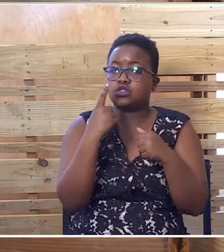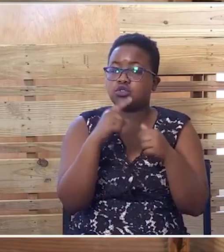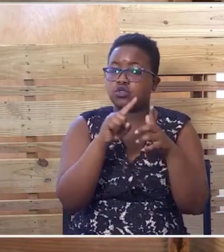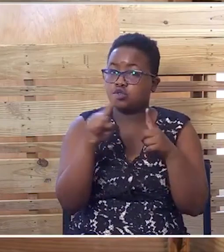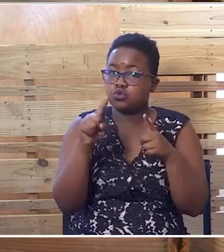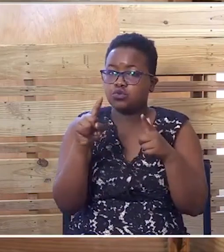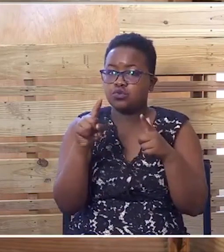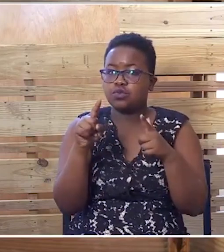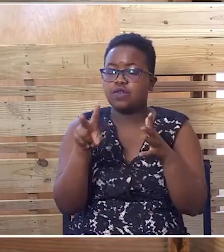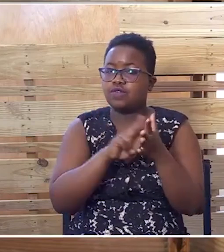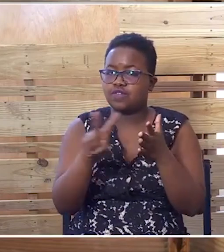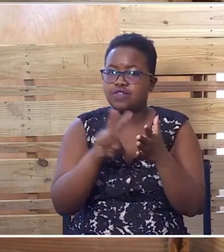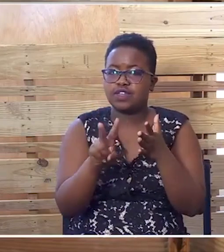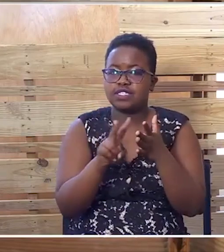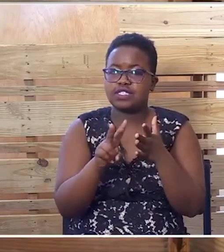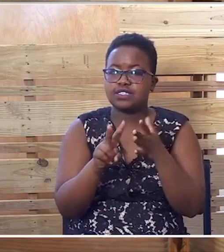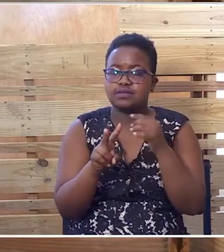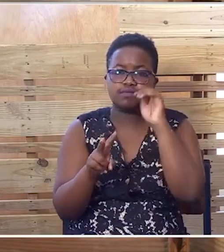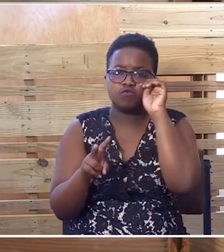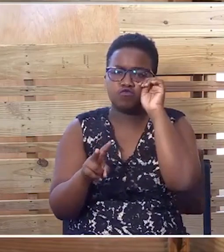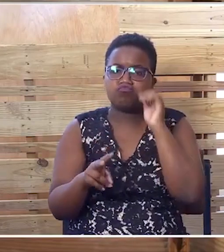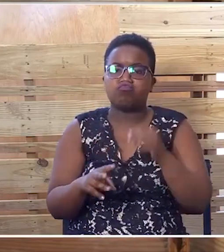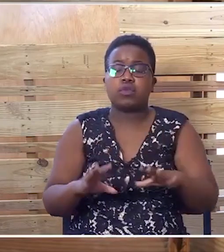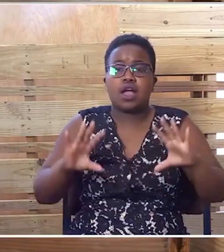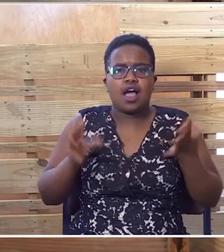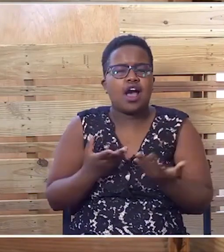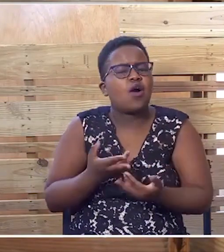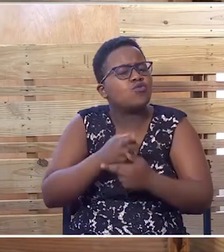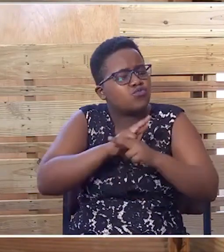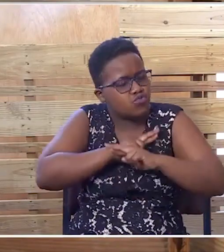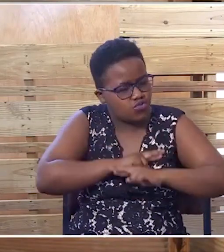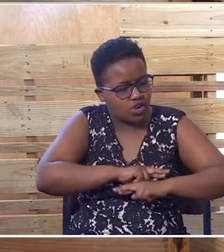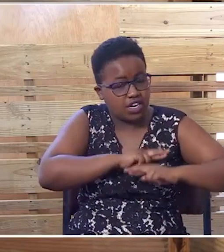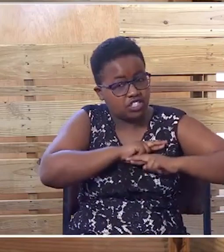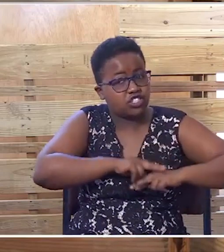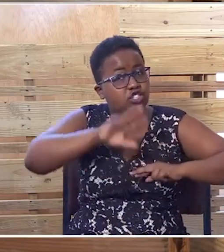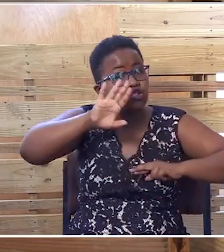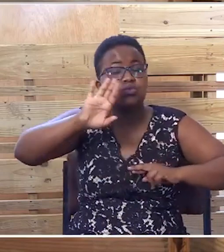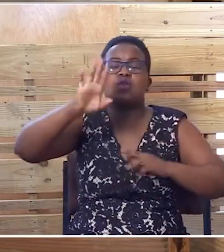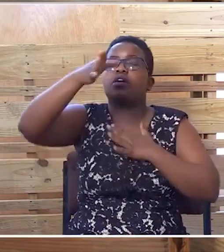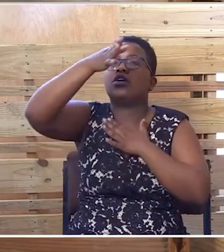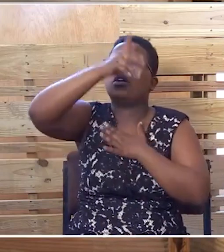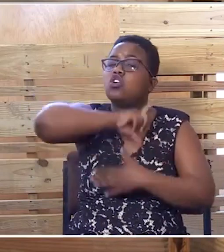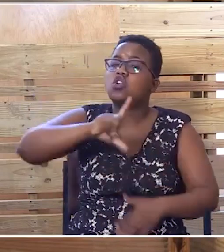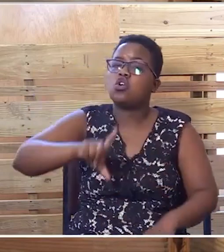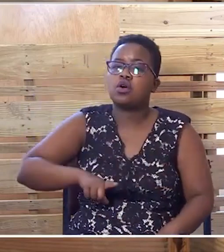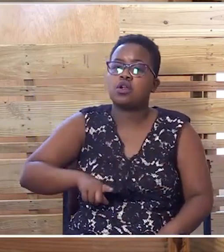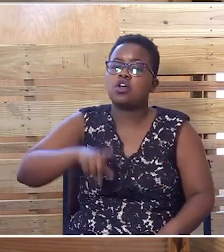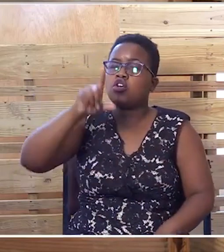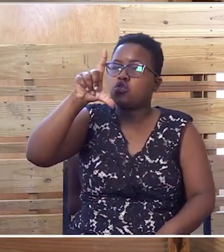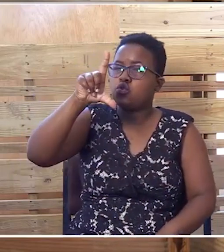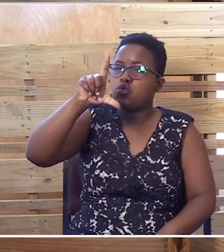says. Righteous are you, O Lord. You and your laws are